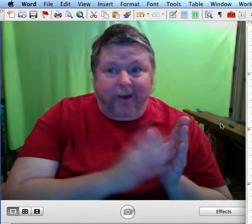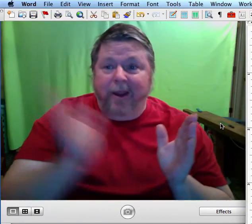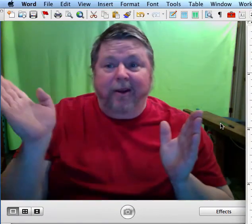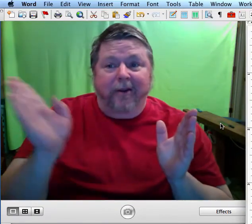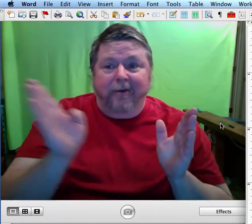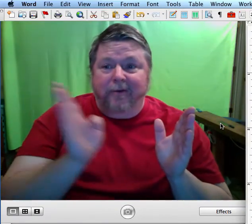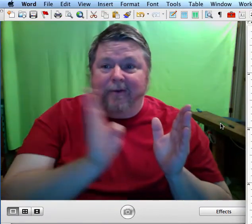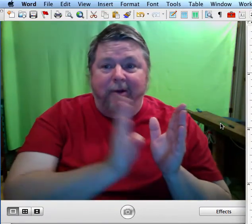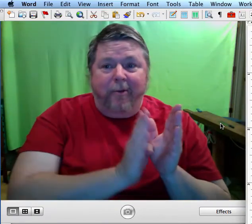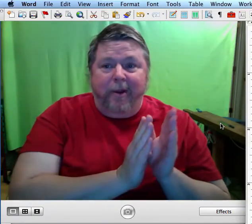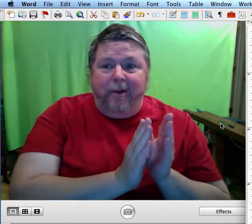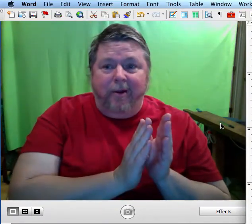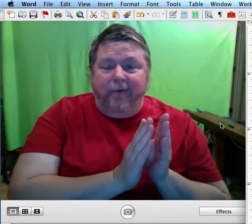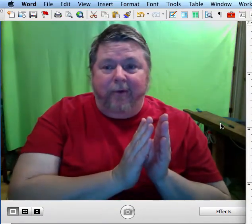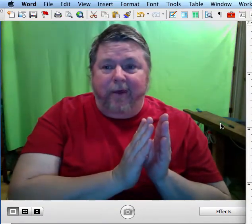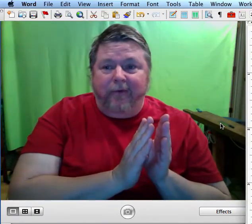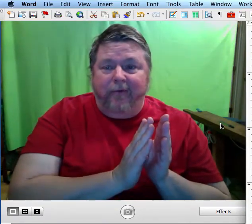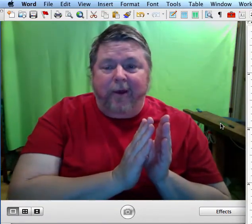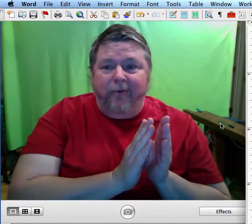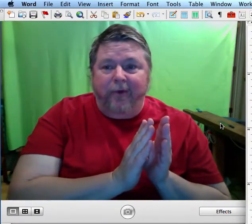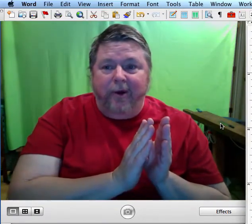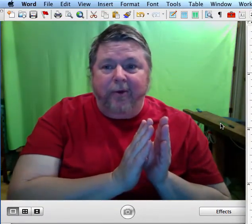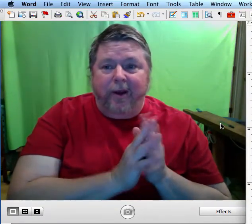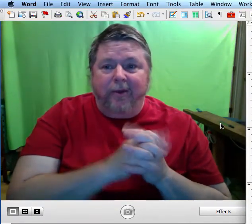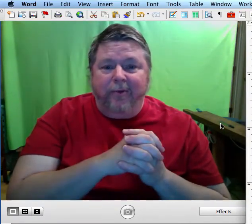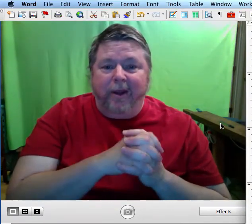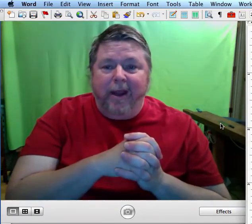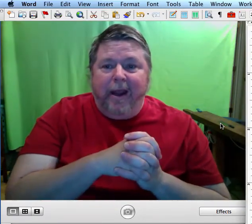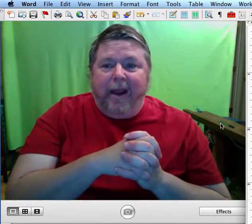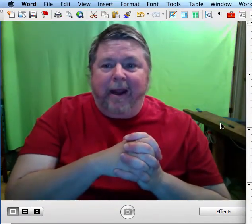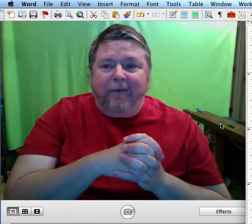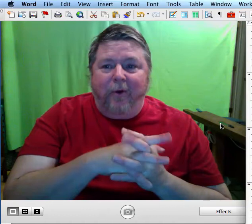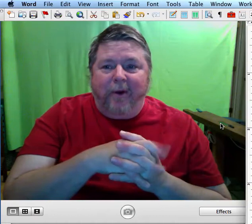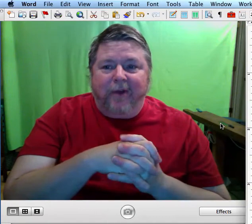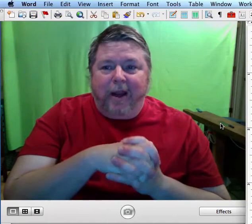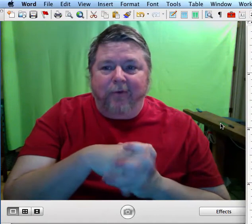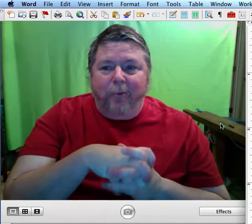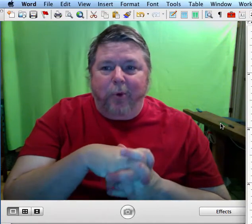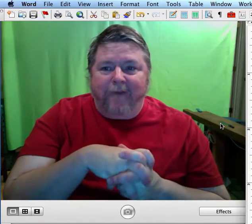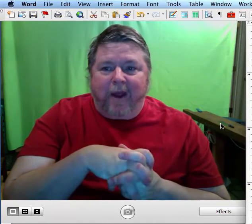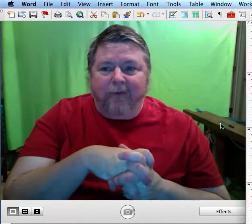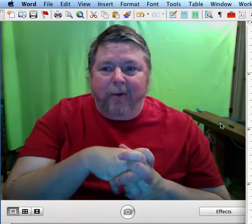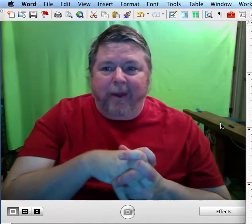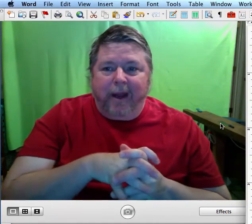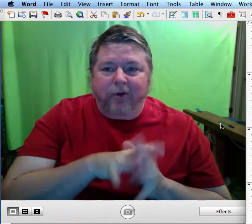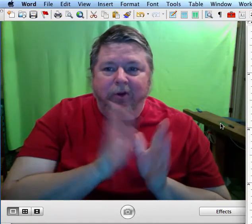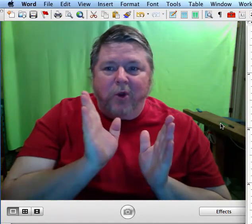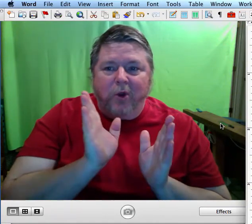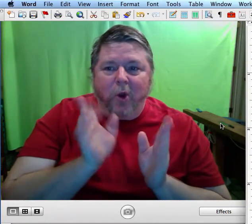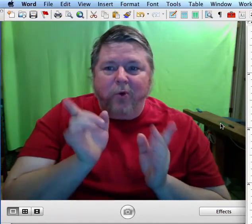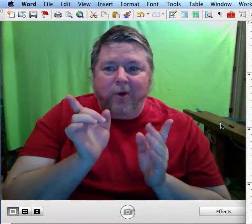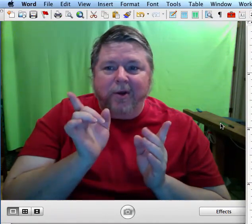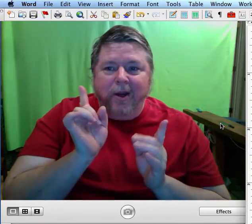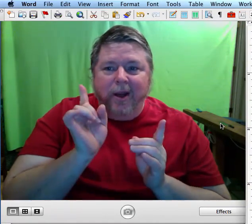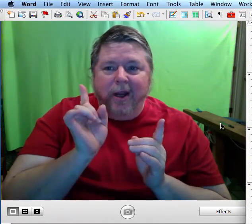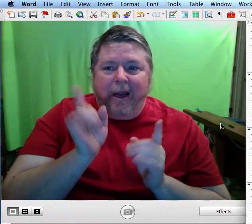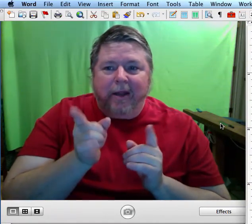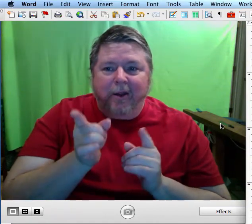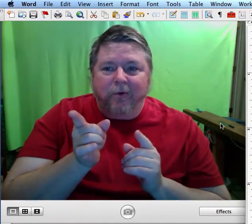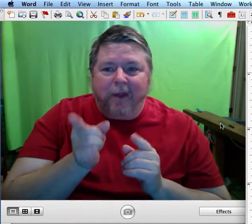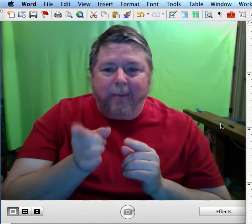last week because there'll only be a few left available for you to do in the last week. And that's a whole bunch of negative 2.5s that will be against you. So don't